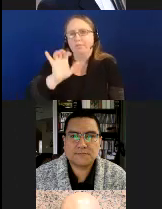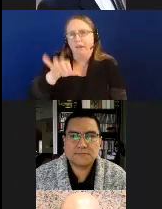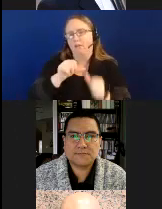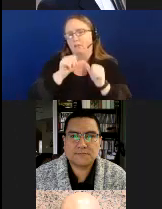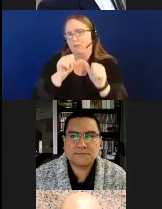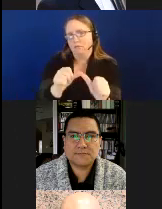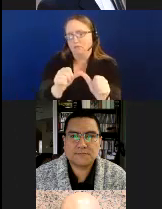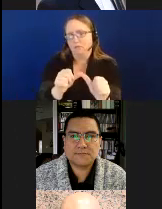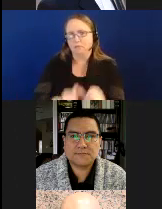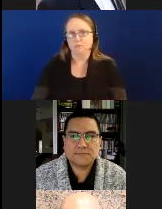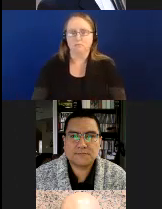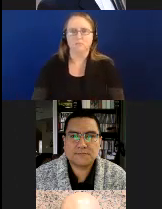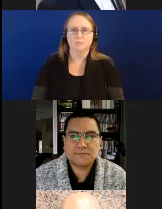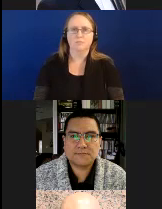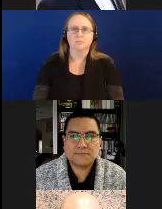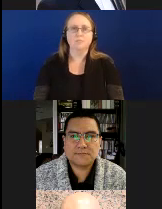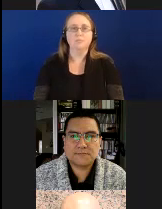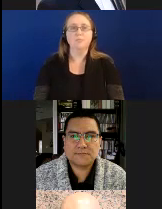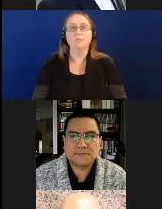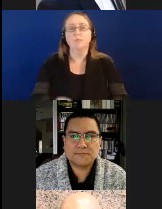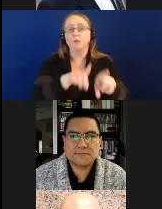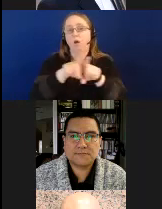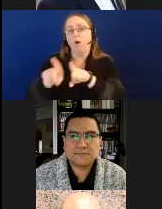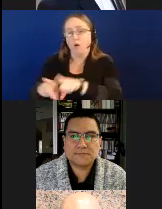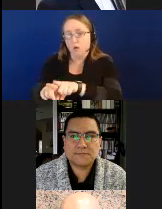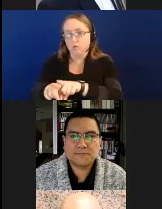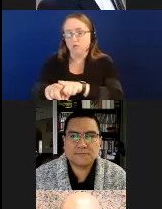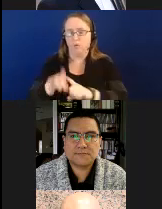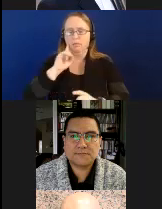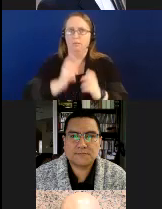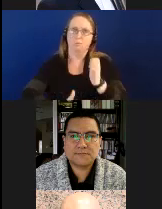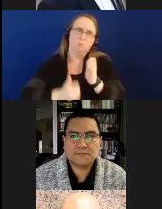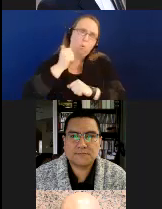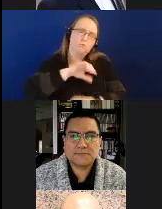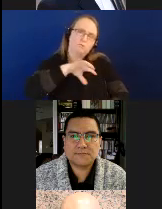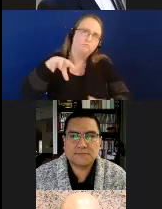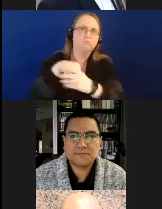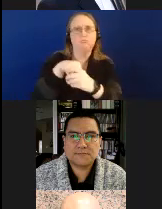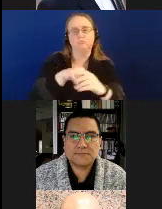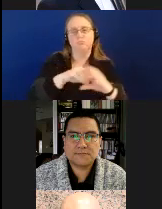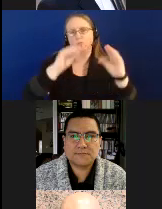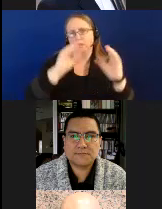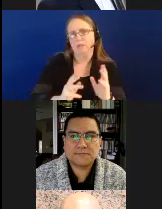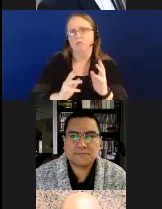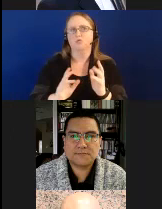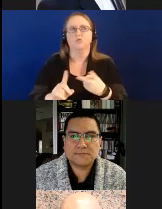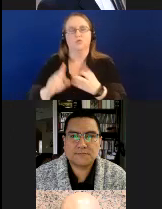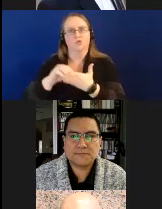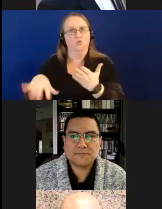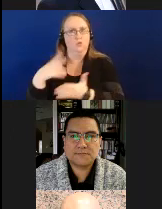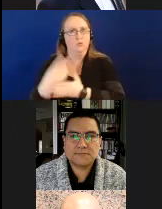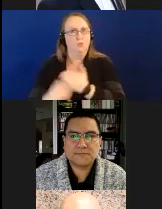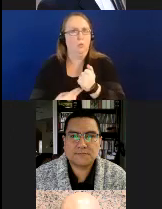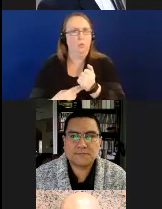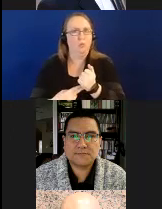case. Plus, this is where I think we've actually had the most engagement with teachers and students about these